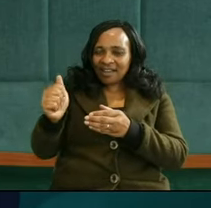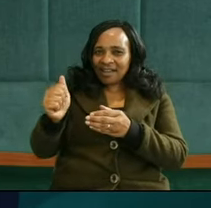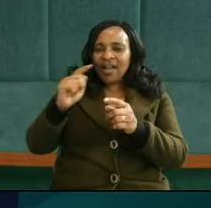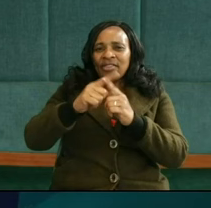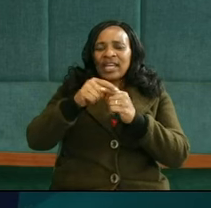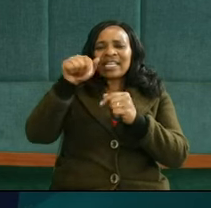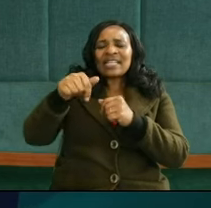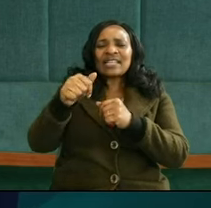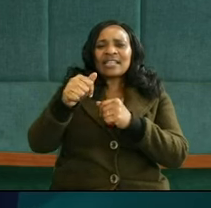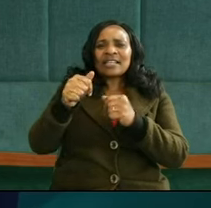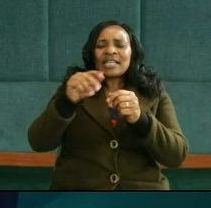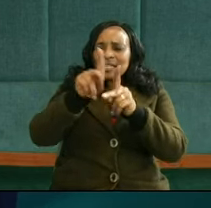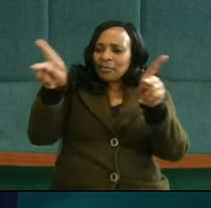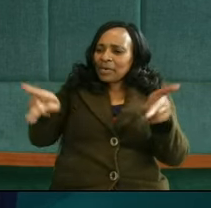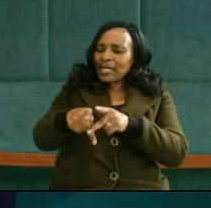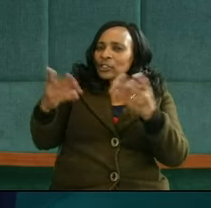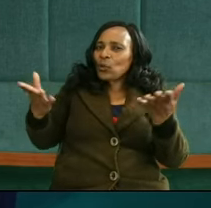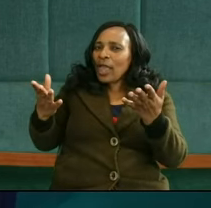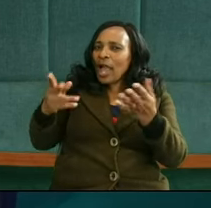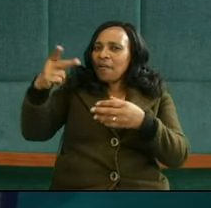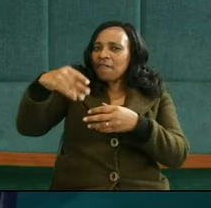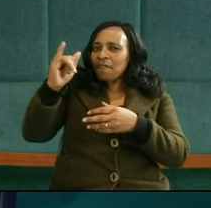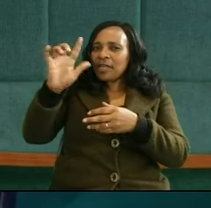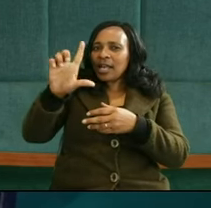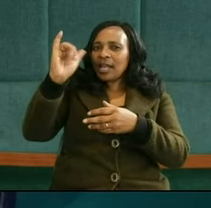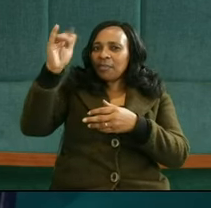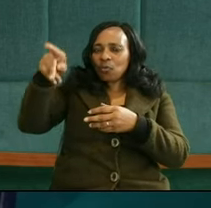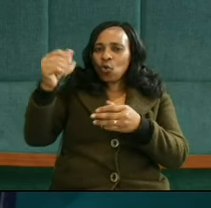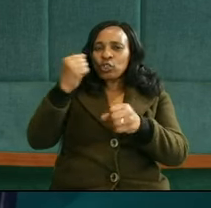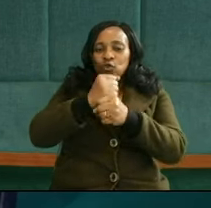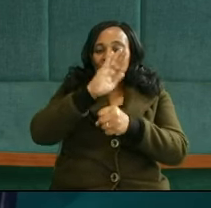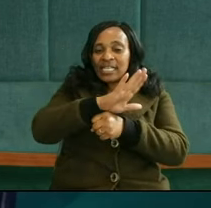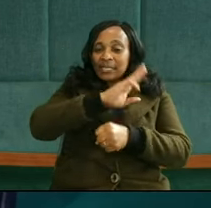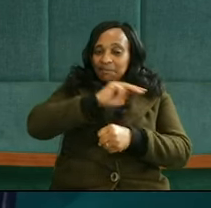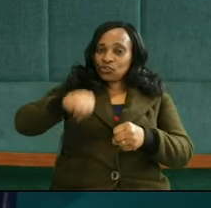success was attending Philip's mission. The Bible says,